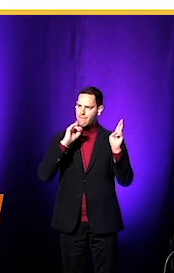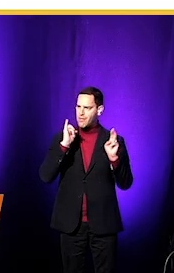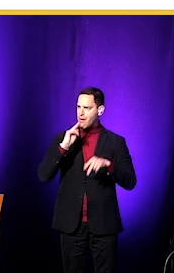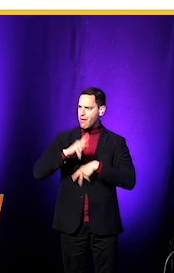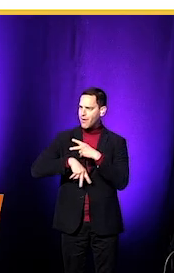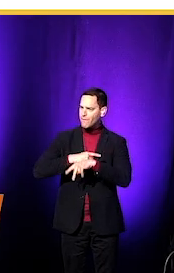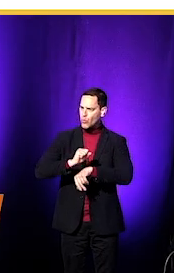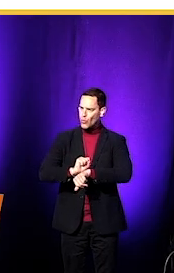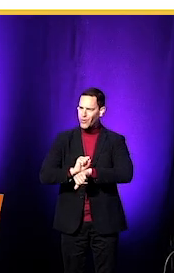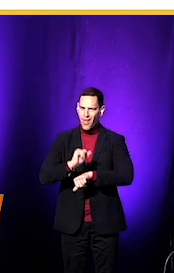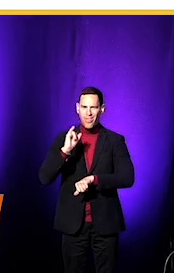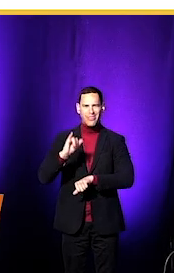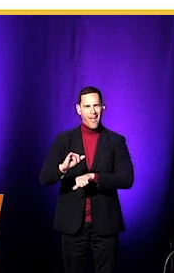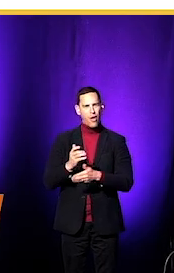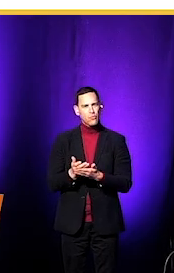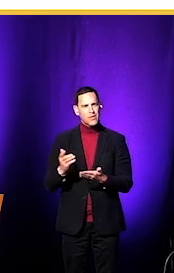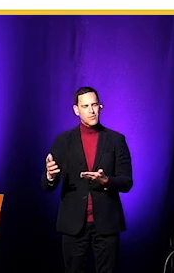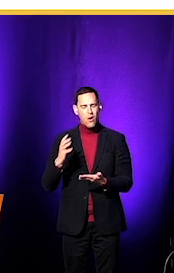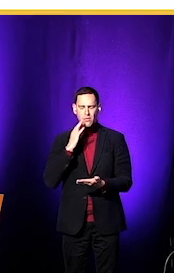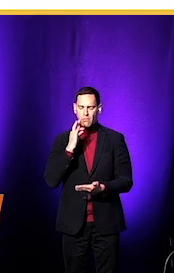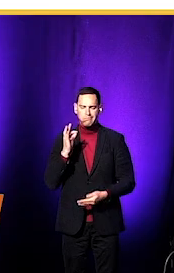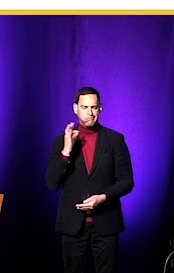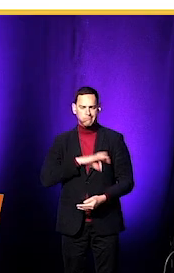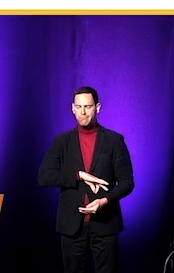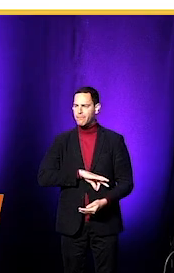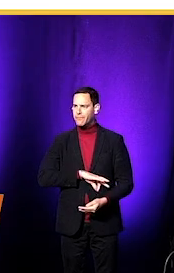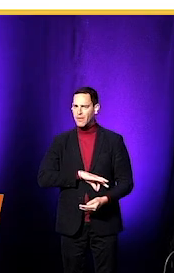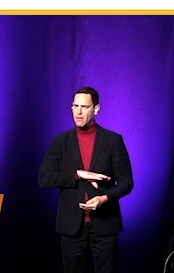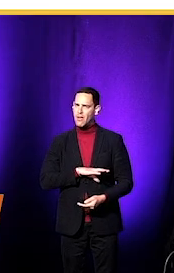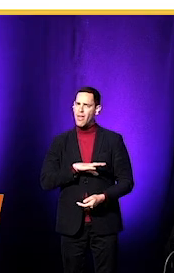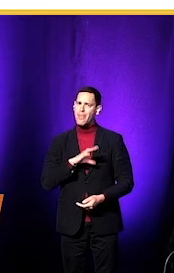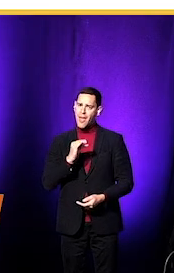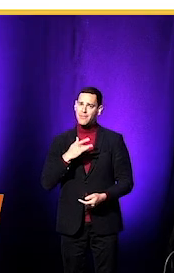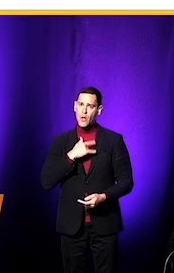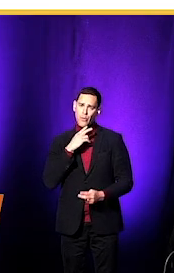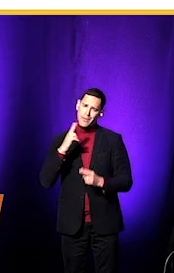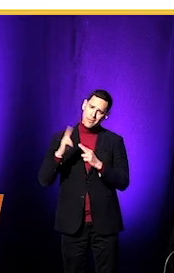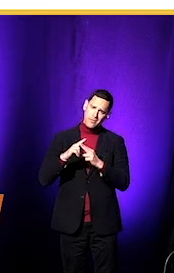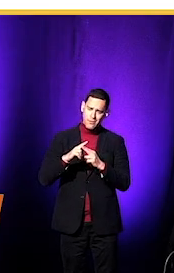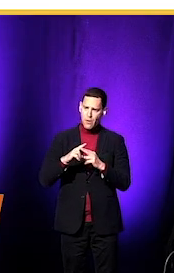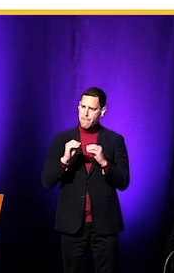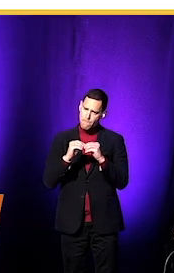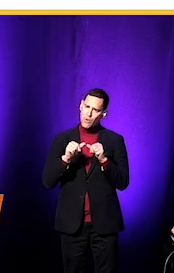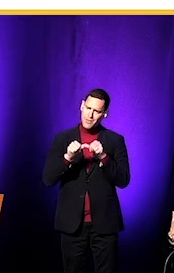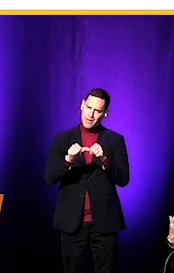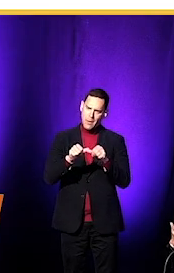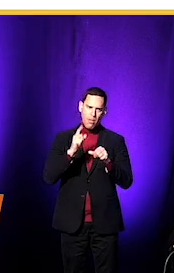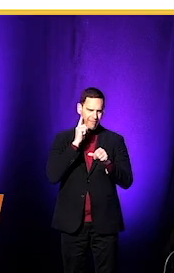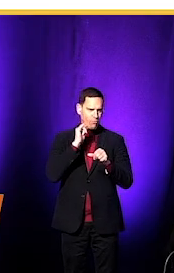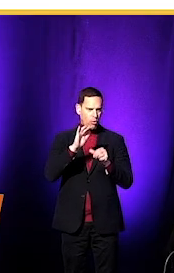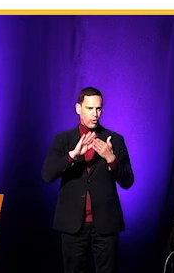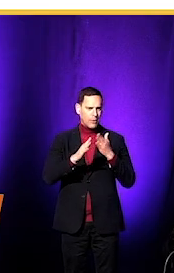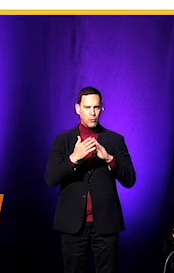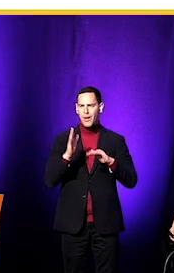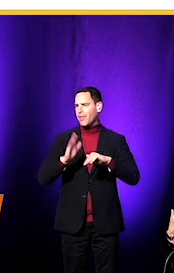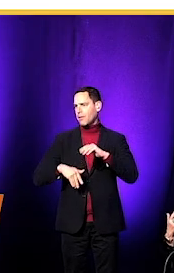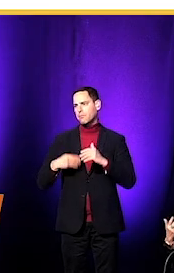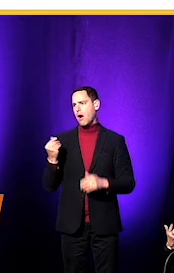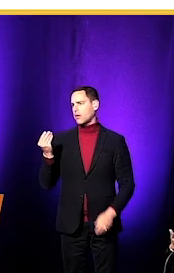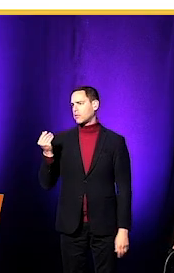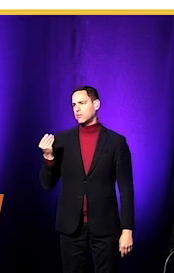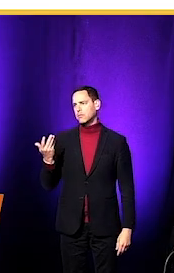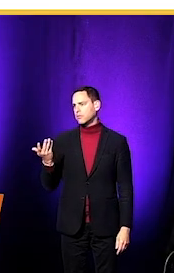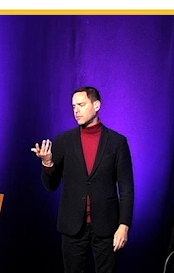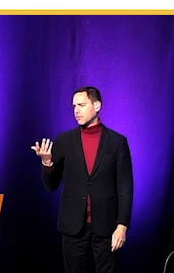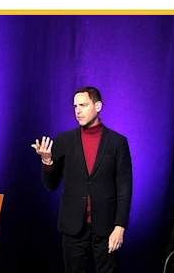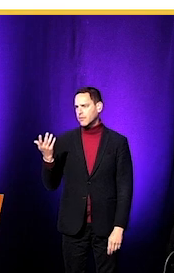of resources that mattered most to the sustainability of our community. How do you create a community that continues as an